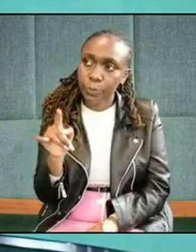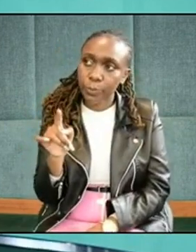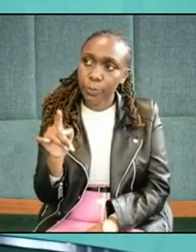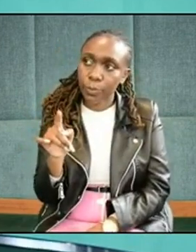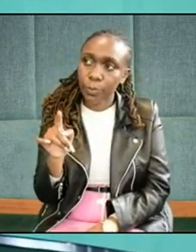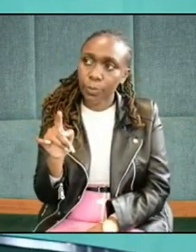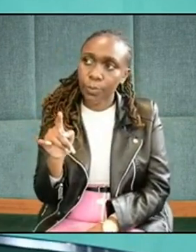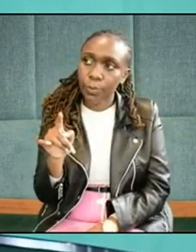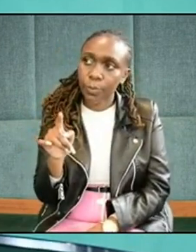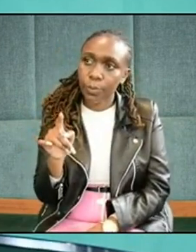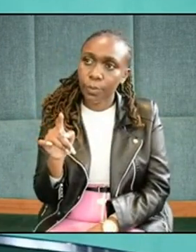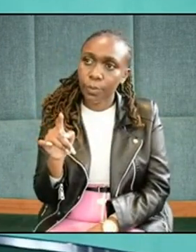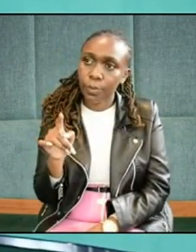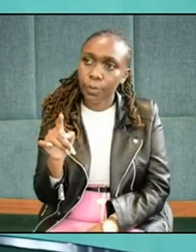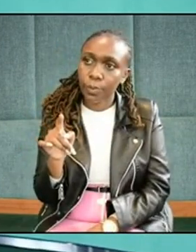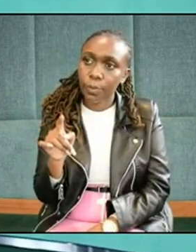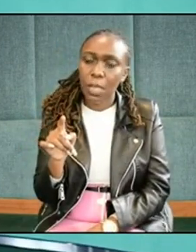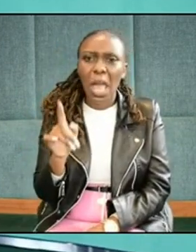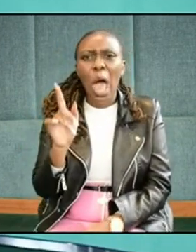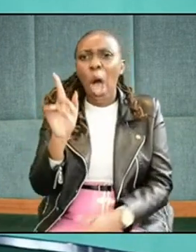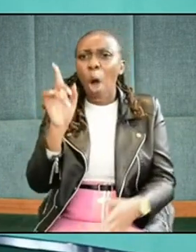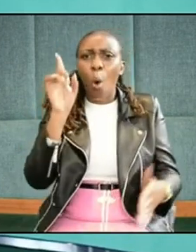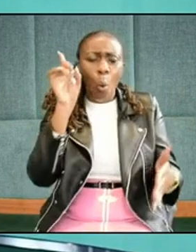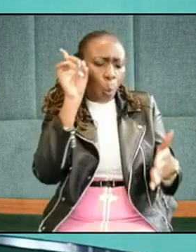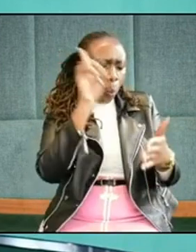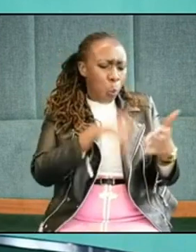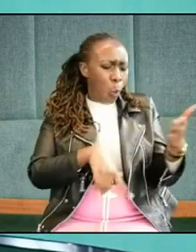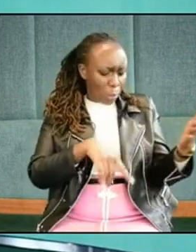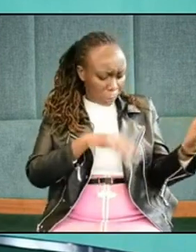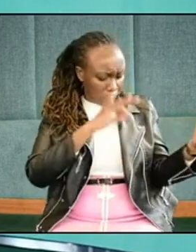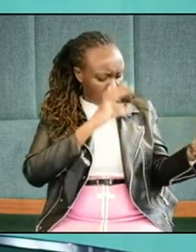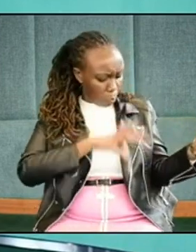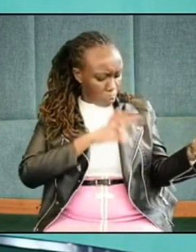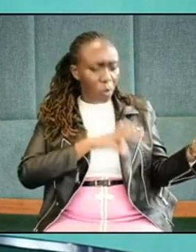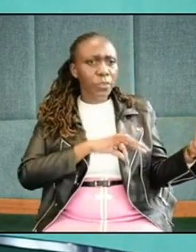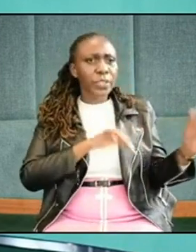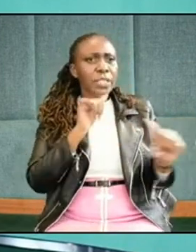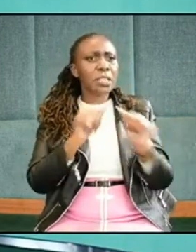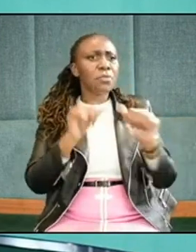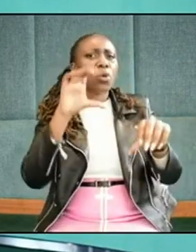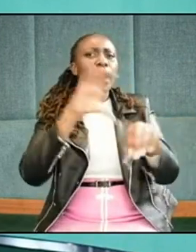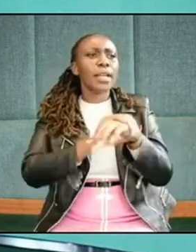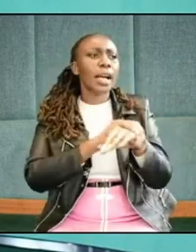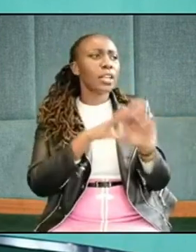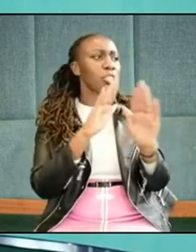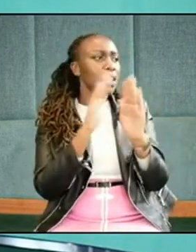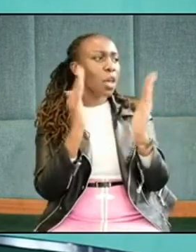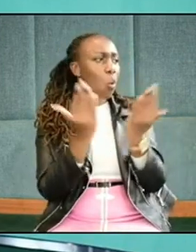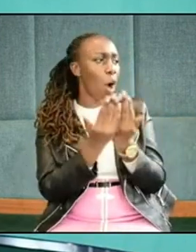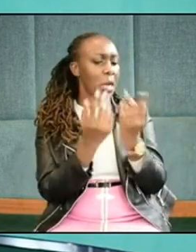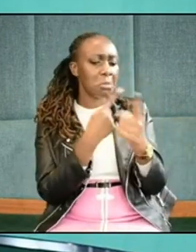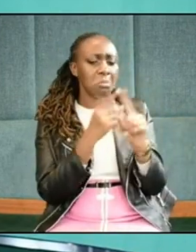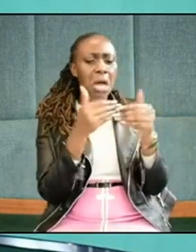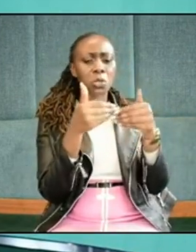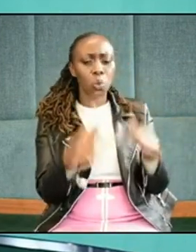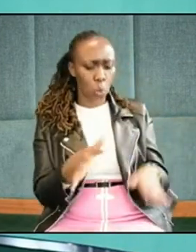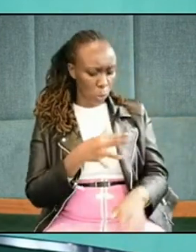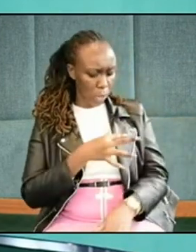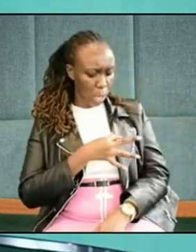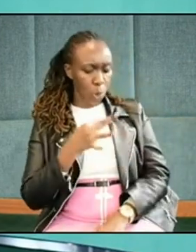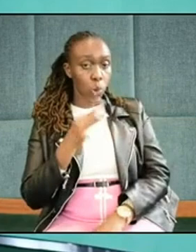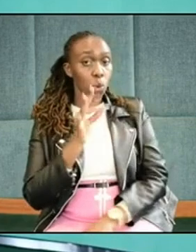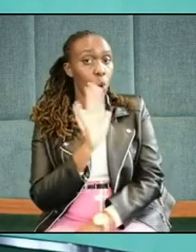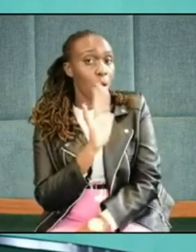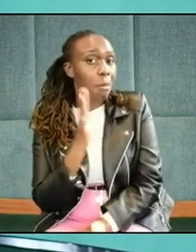What does it profit a man if he gains the whole world and loses his own soul? I want